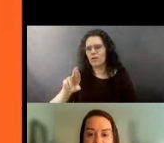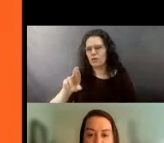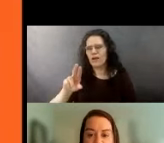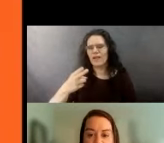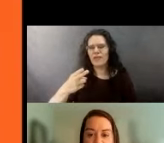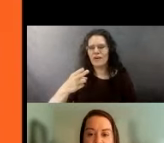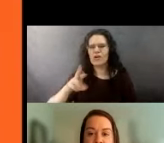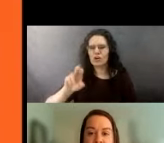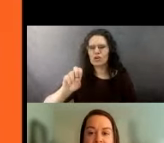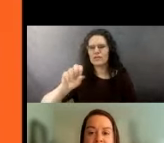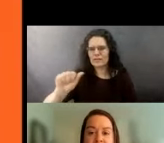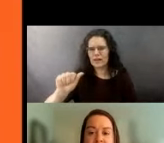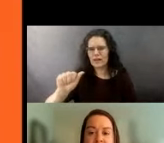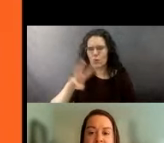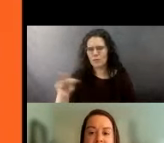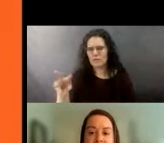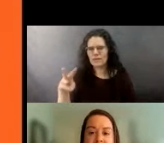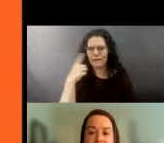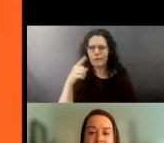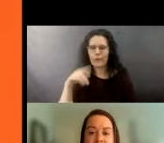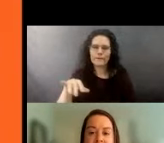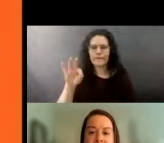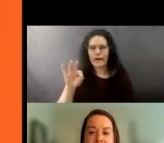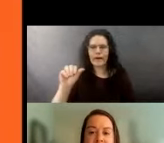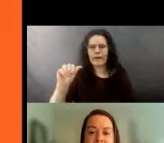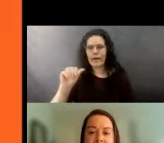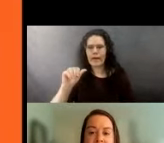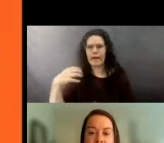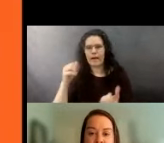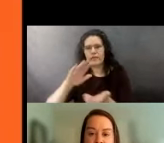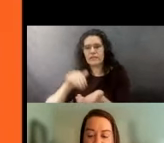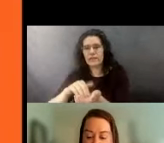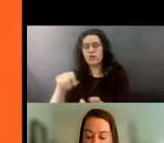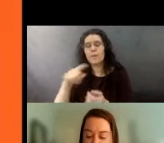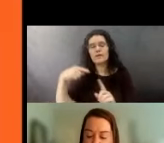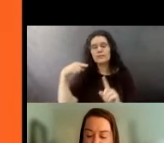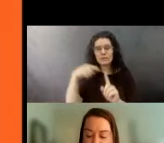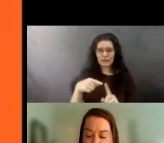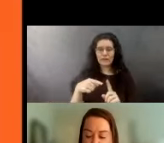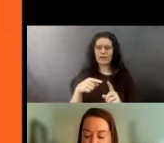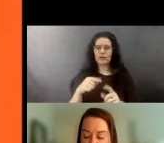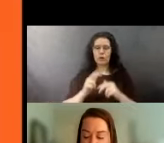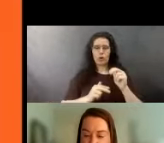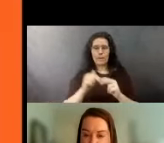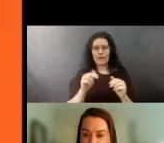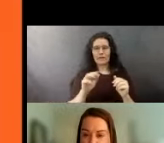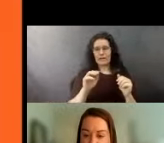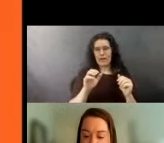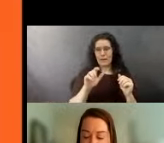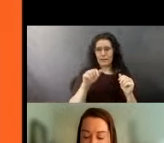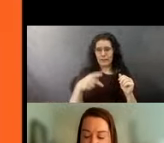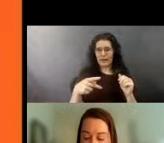Center. But specifically with regard to what I was talking about for building the MLP, if you're at that stage, on the legal side of the